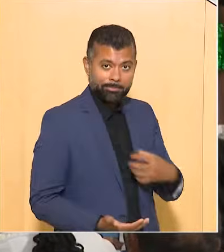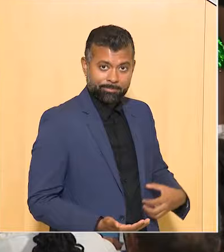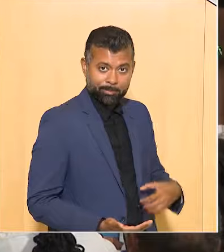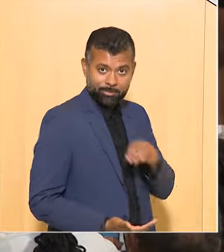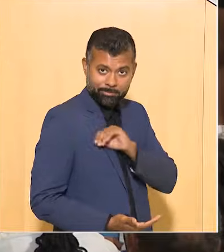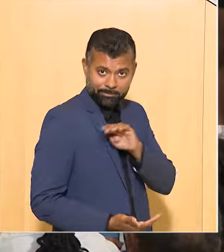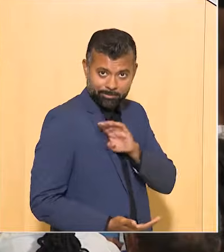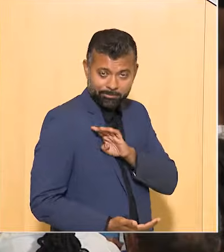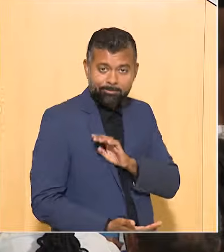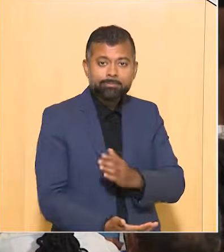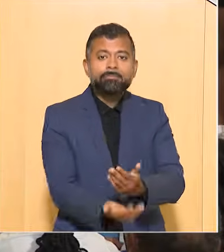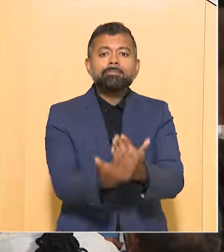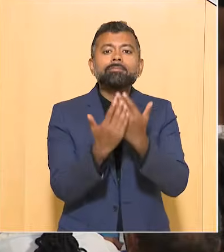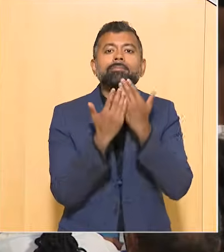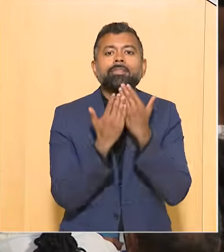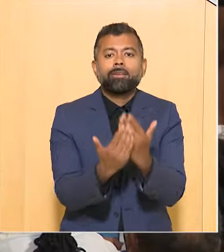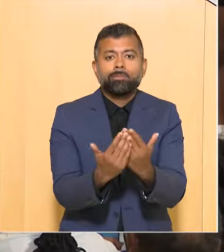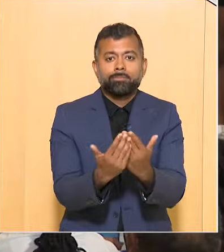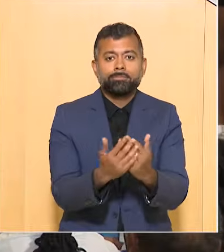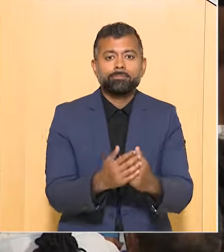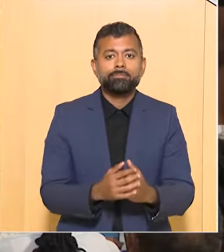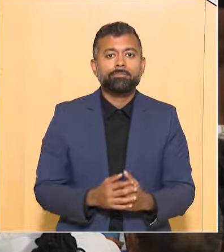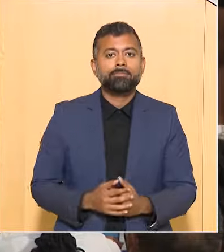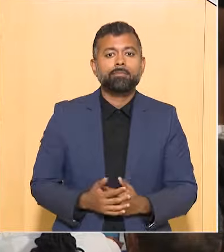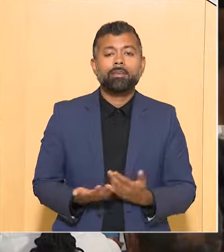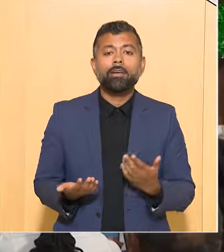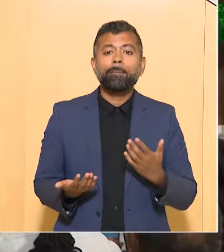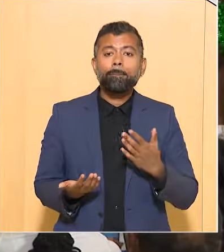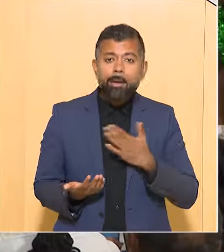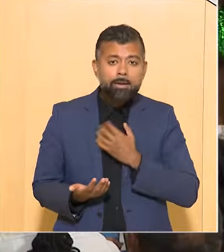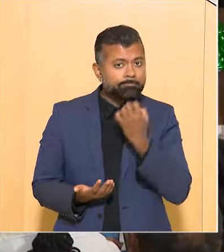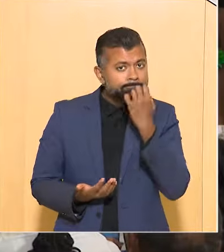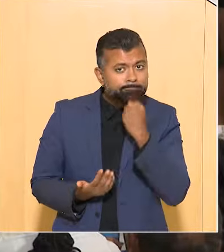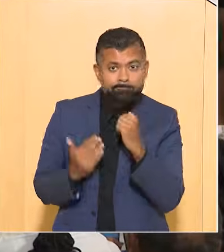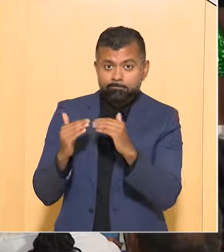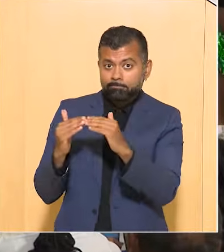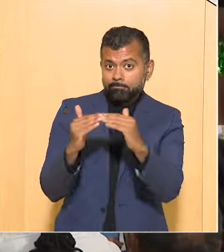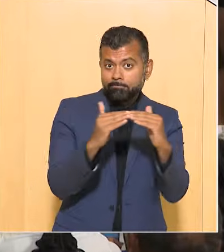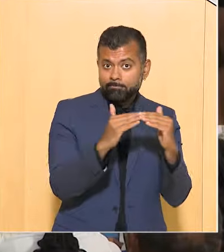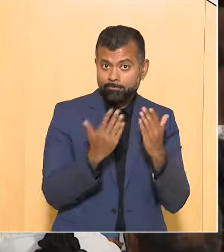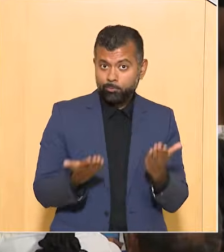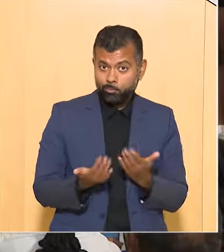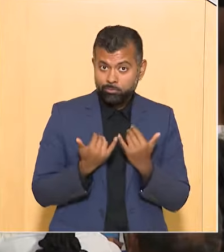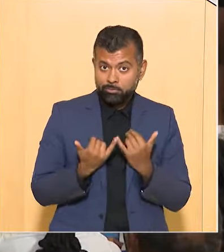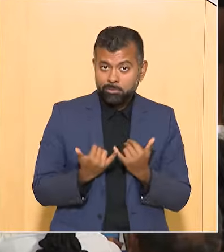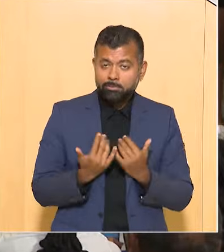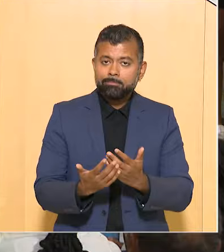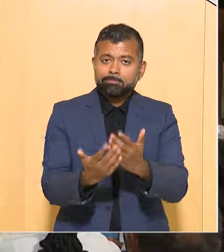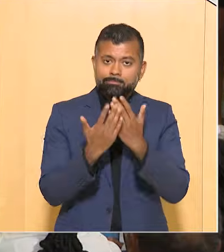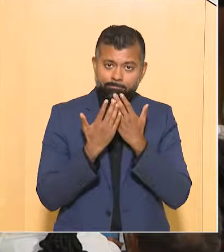to all of my colleagues that came out today. When